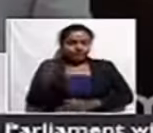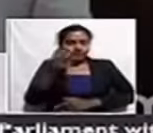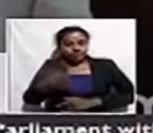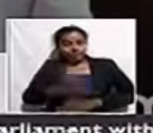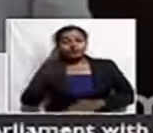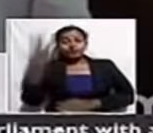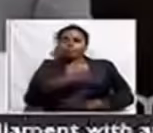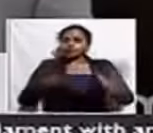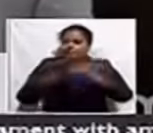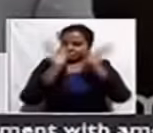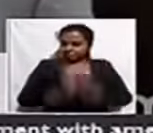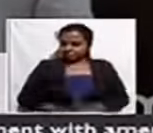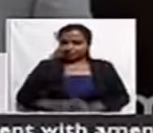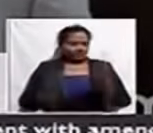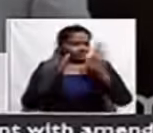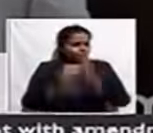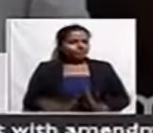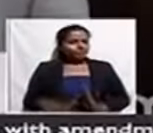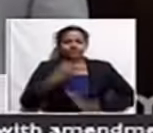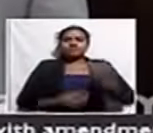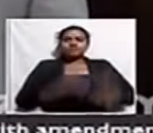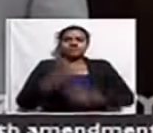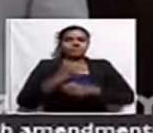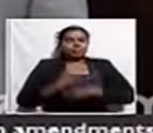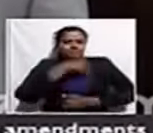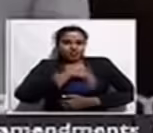affect government revenue and economic growth.